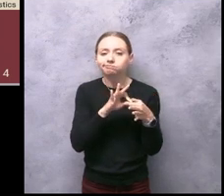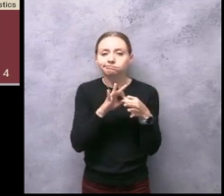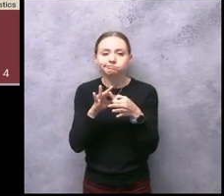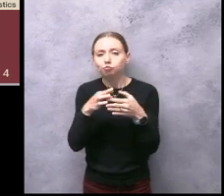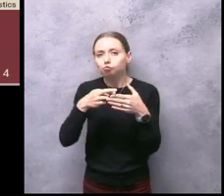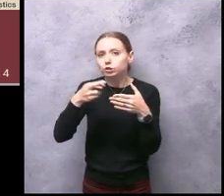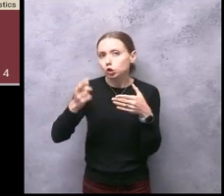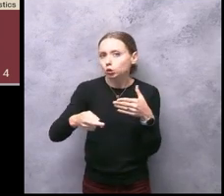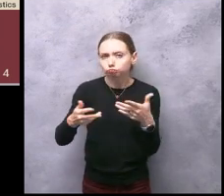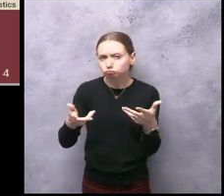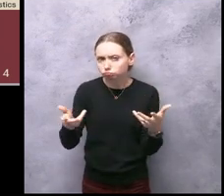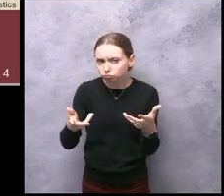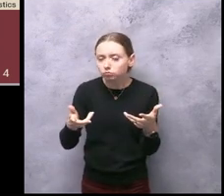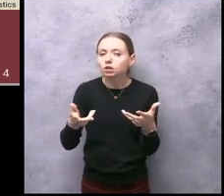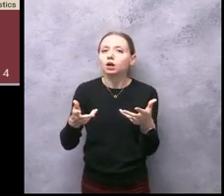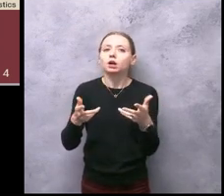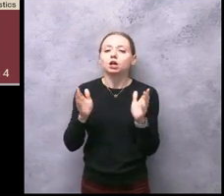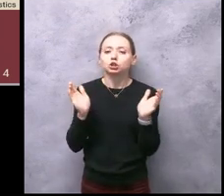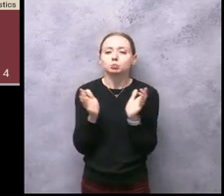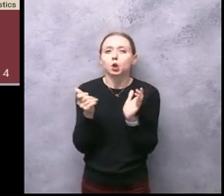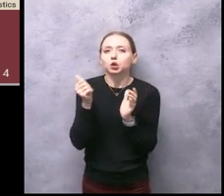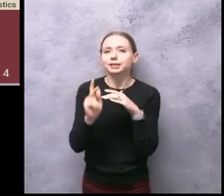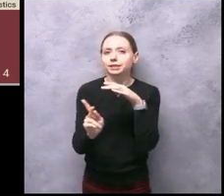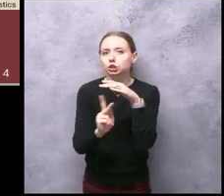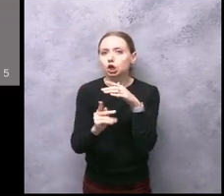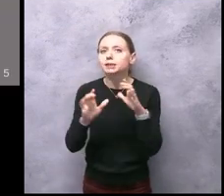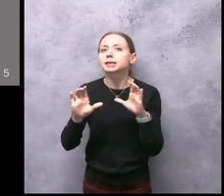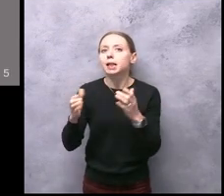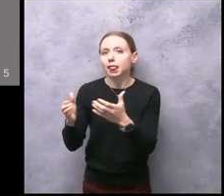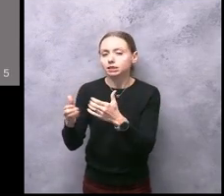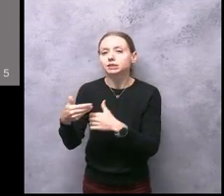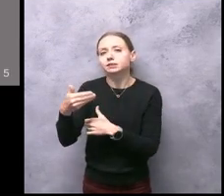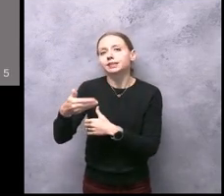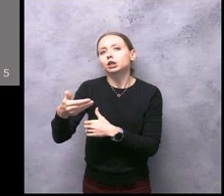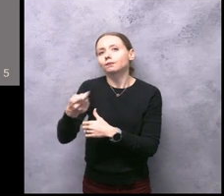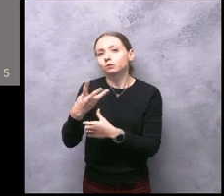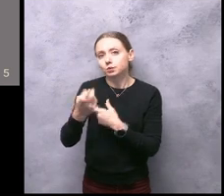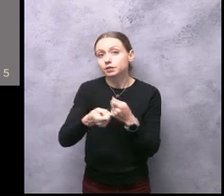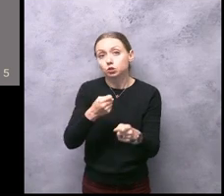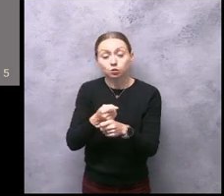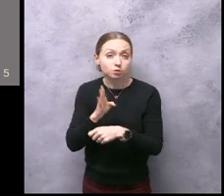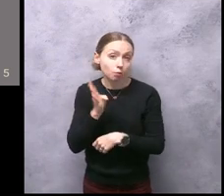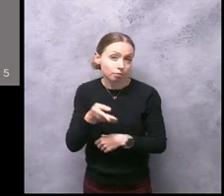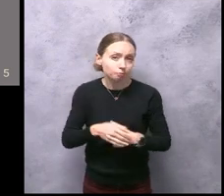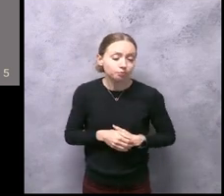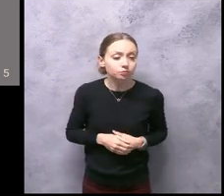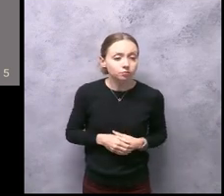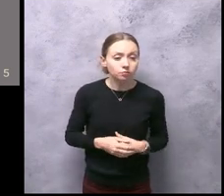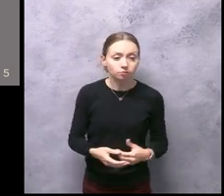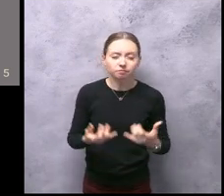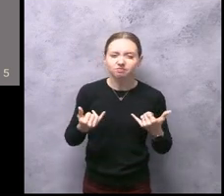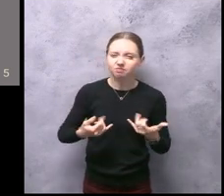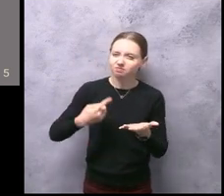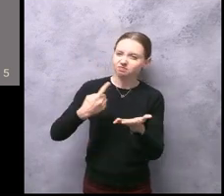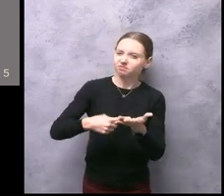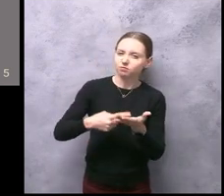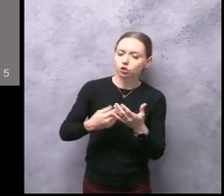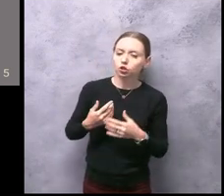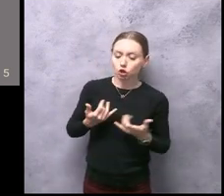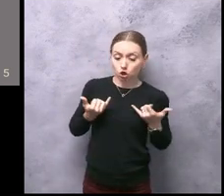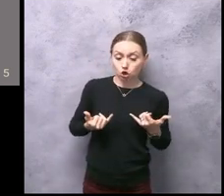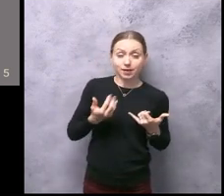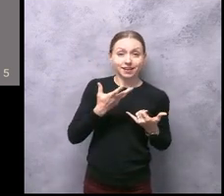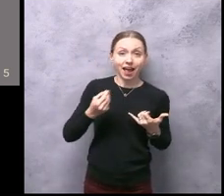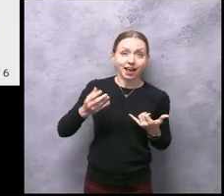result in smaller kindergarten classes in the upcoming few years. So let's talk about the current and the past students, because